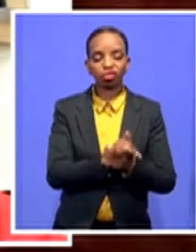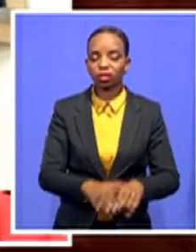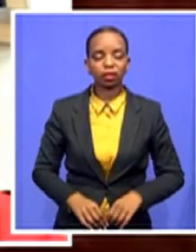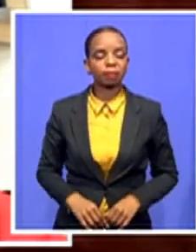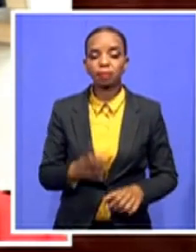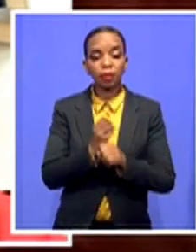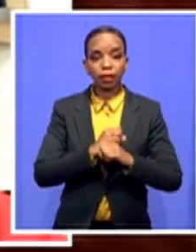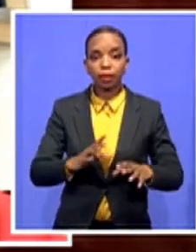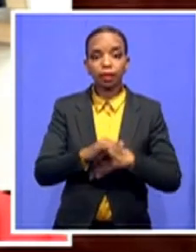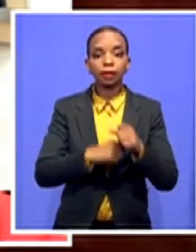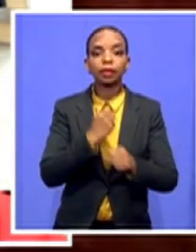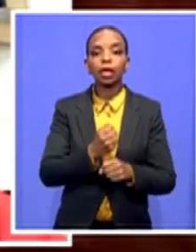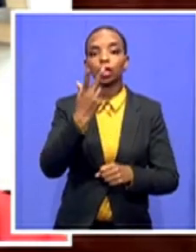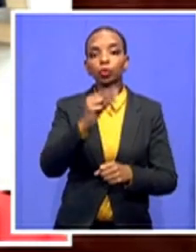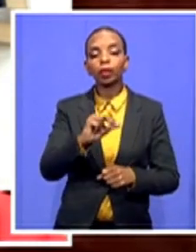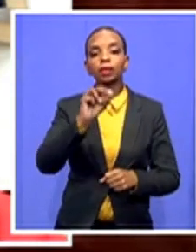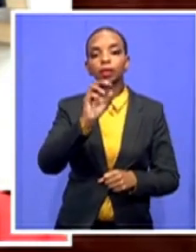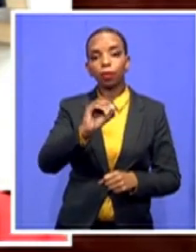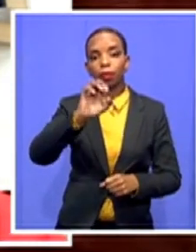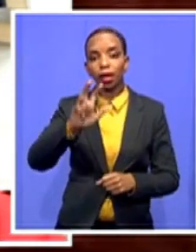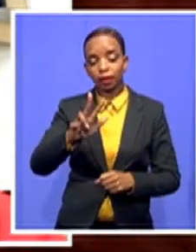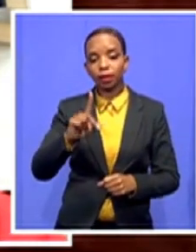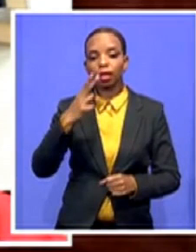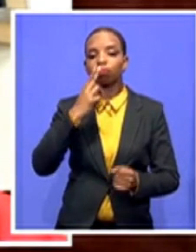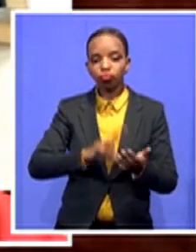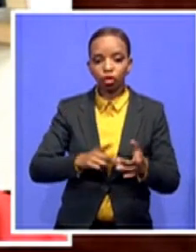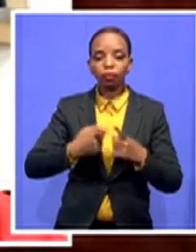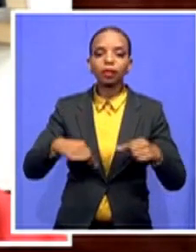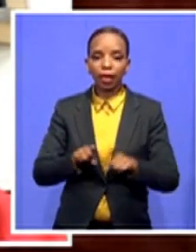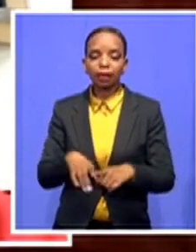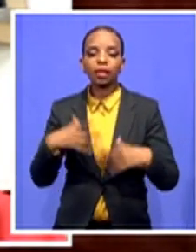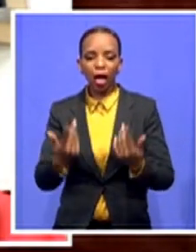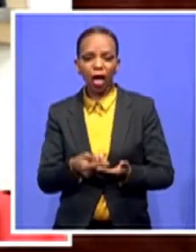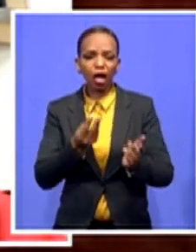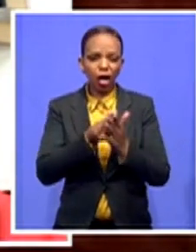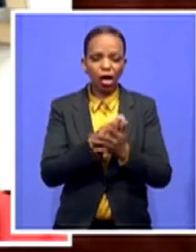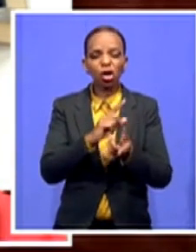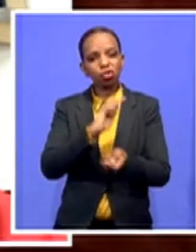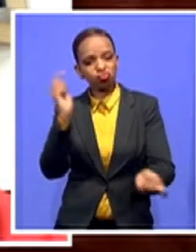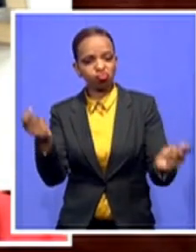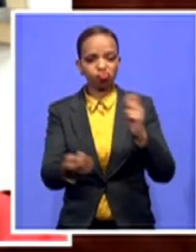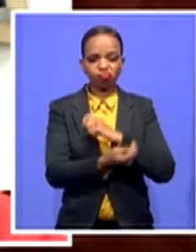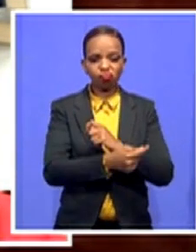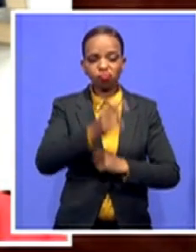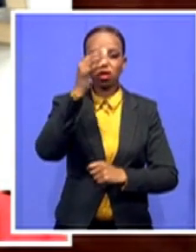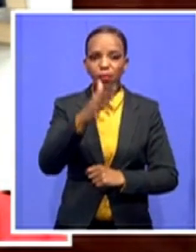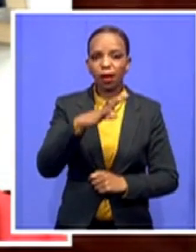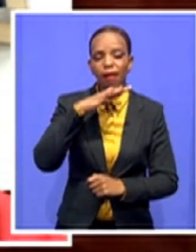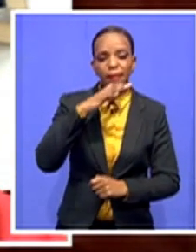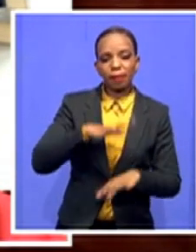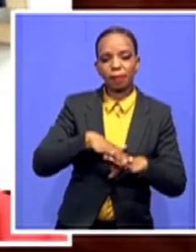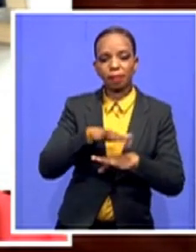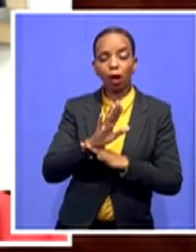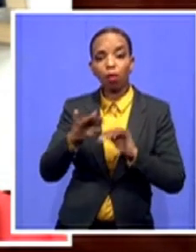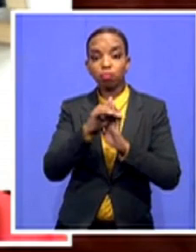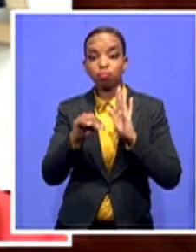us a second phase of radical economic transformation that have meant more austerity programs, more neoliberalism,